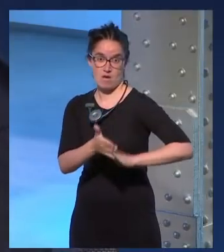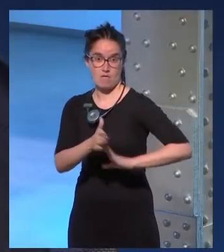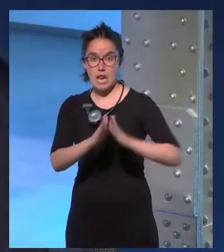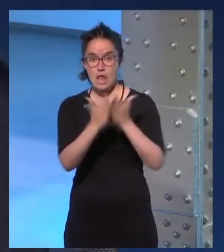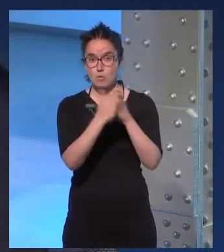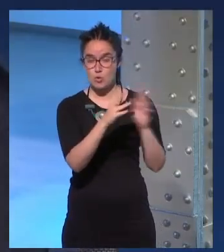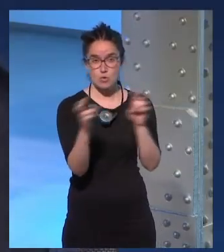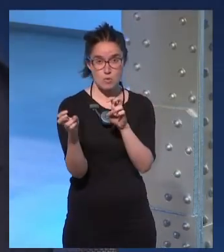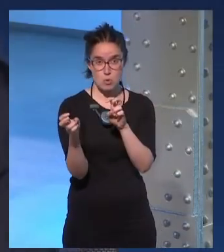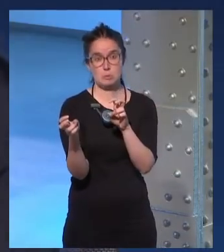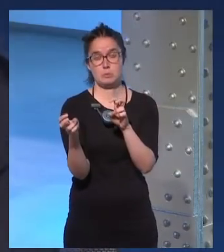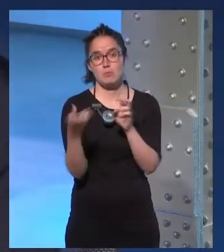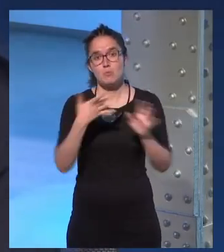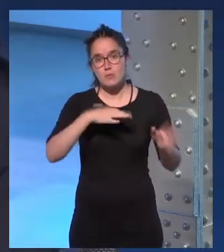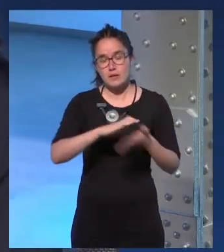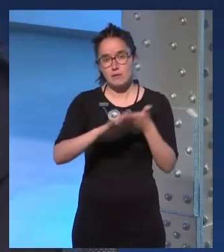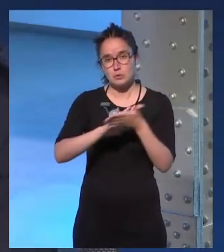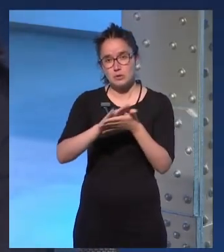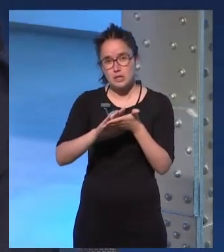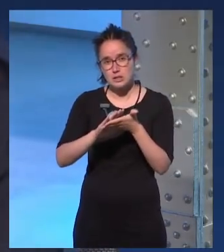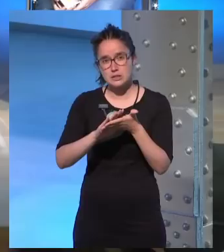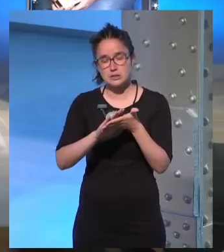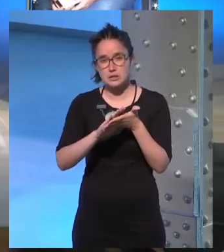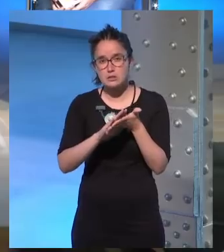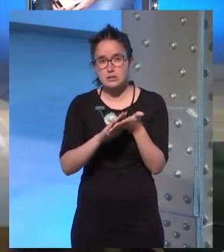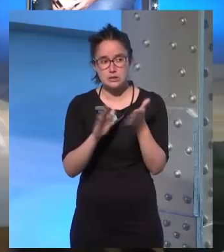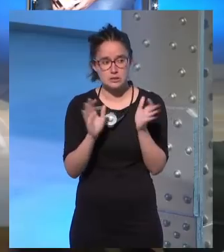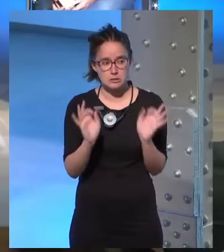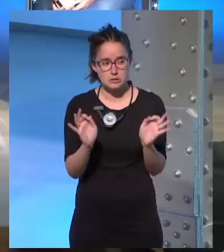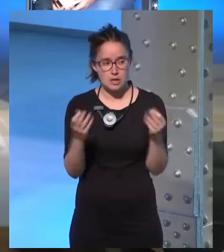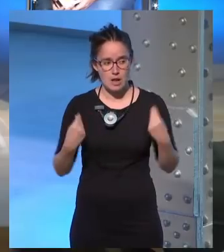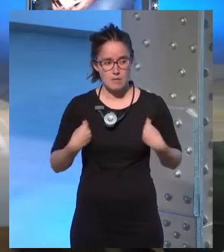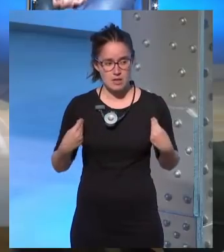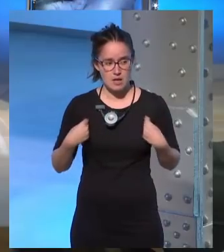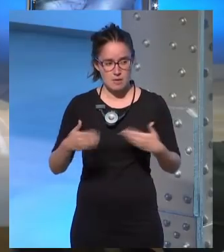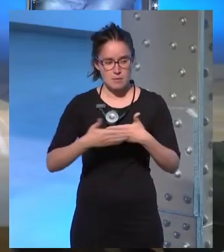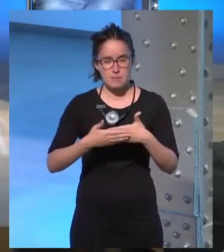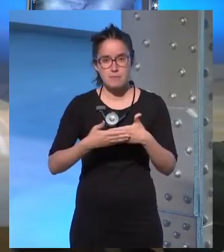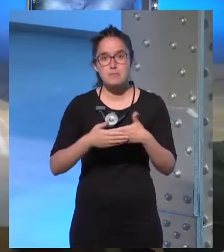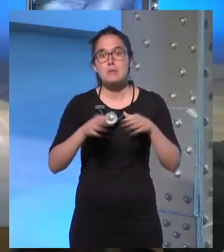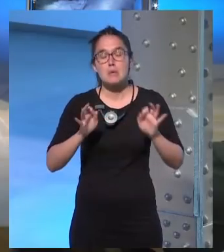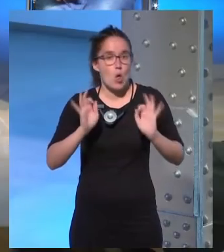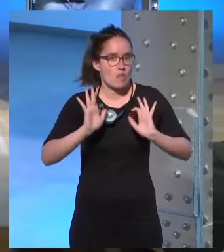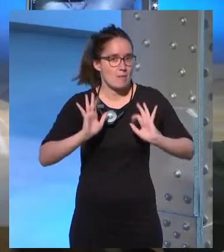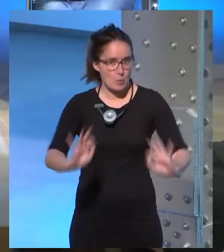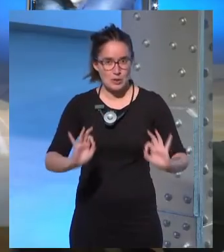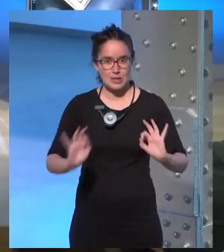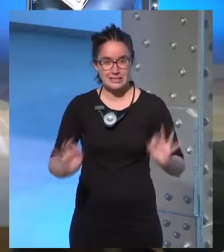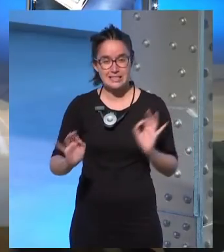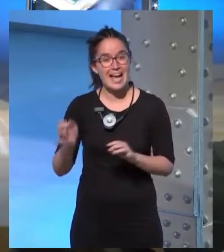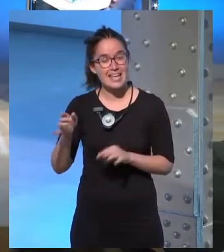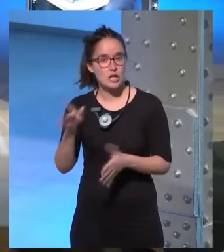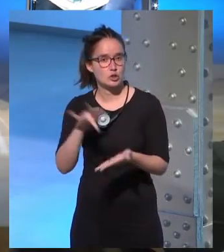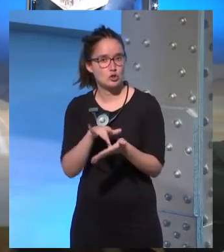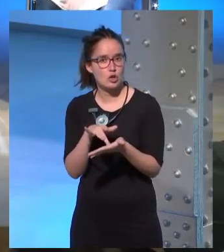Legion. There's another novel in the way. And for